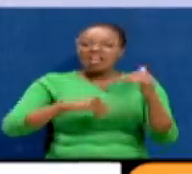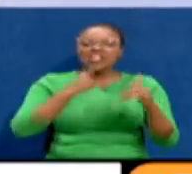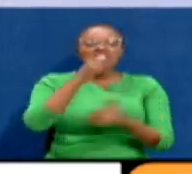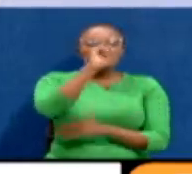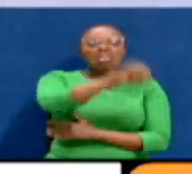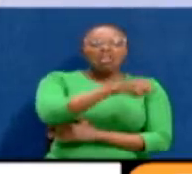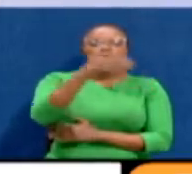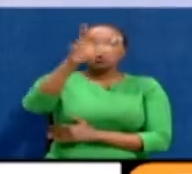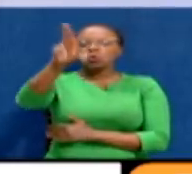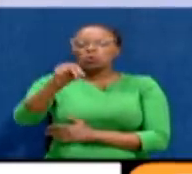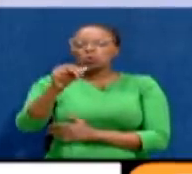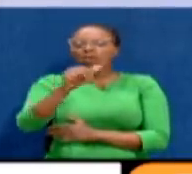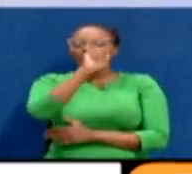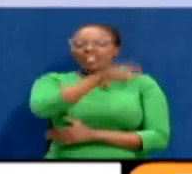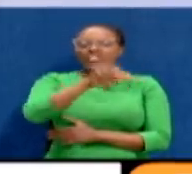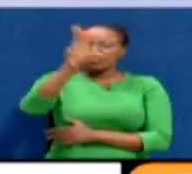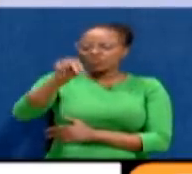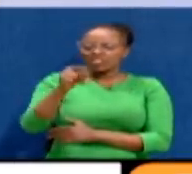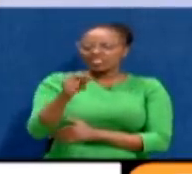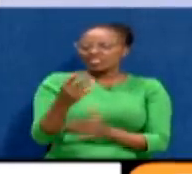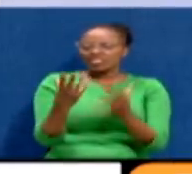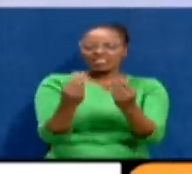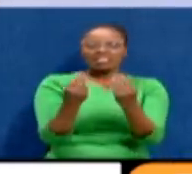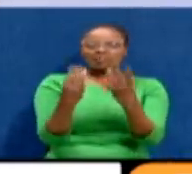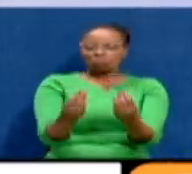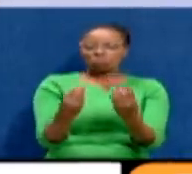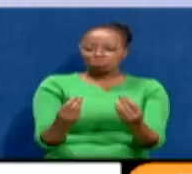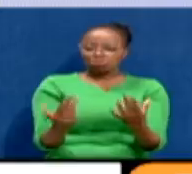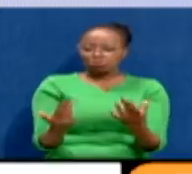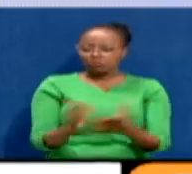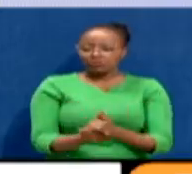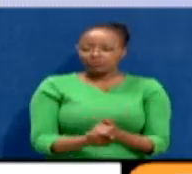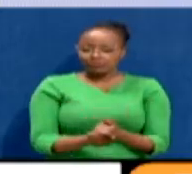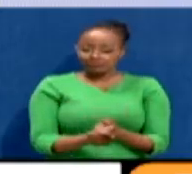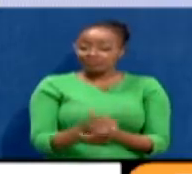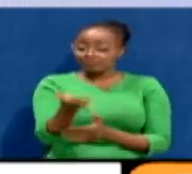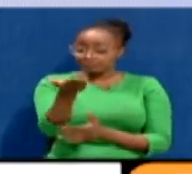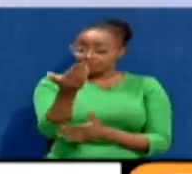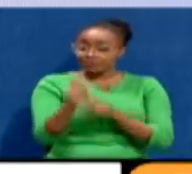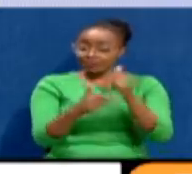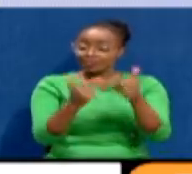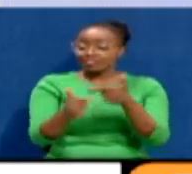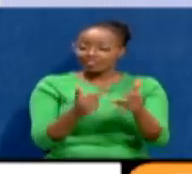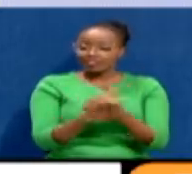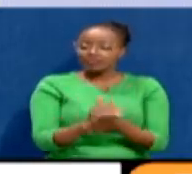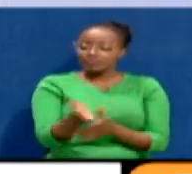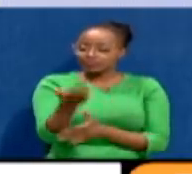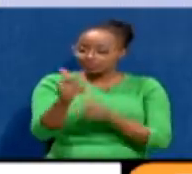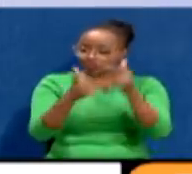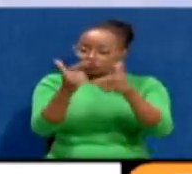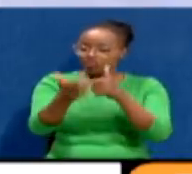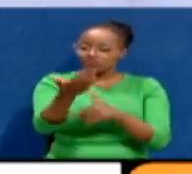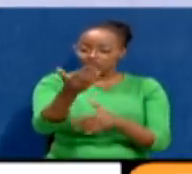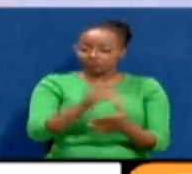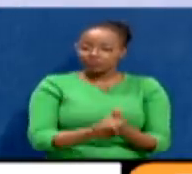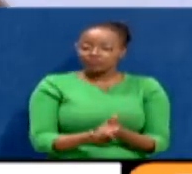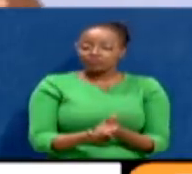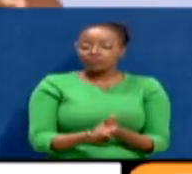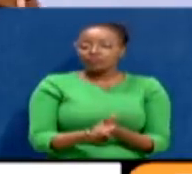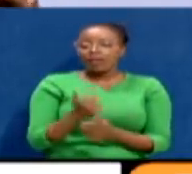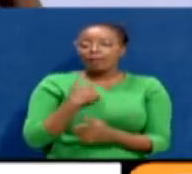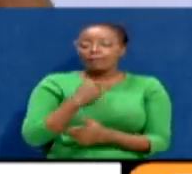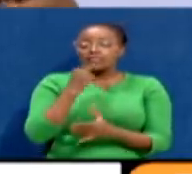saying yes or no. Go ahead. Yes or no, to me, is very simplistic. Go ahead, John Mbadi. Go ahead. Pardon? Yes, I'm saying please